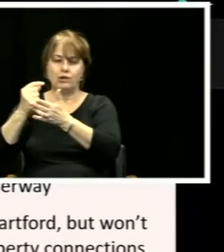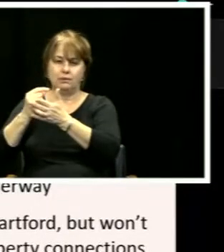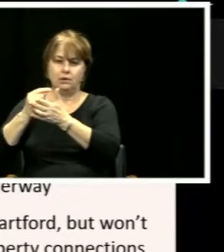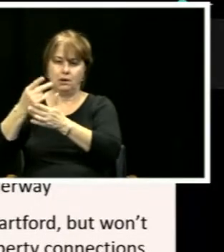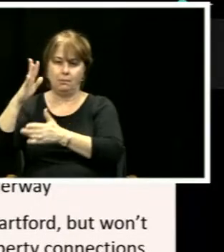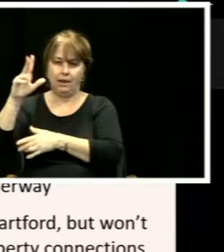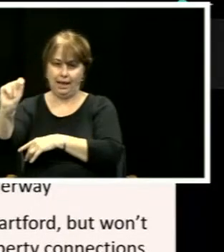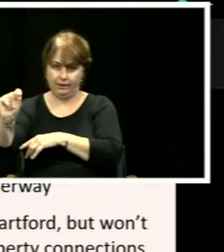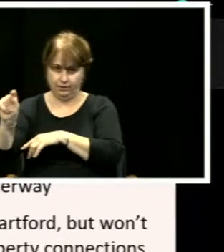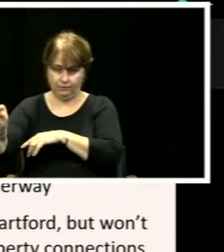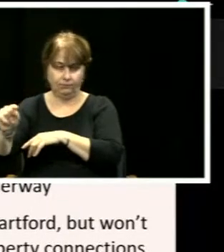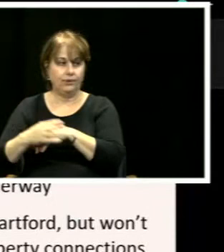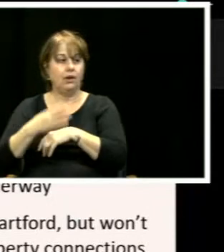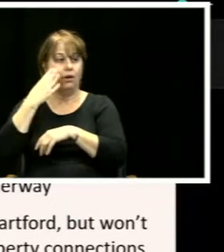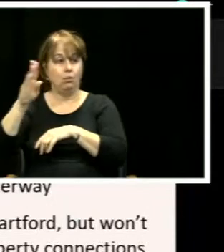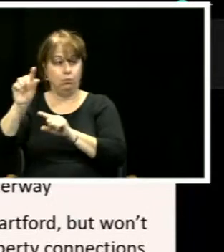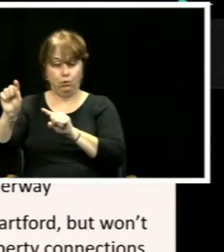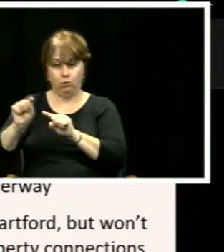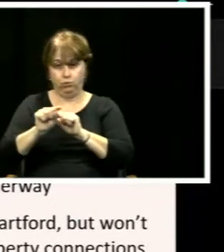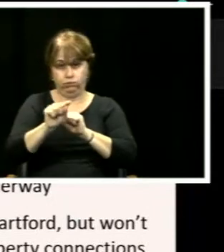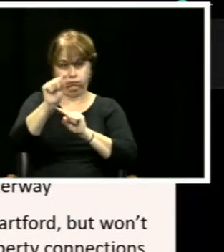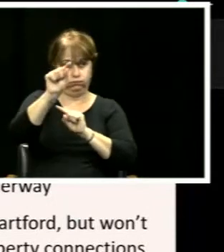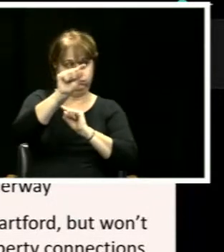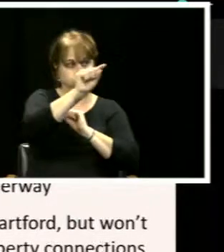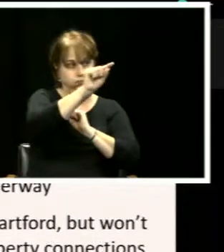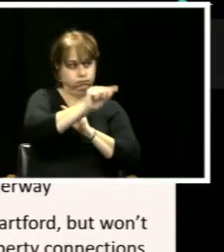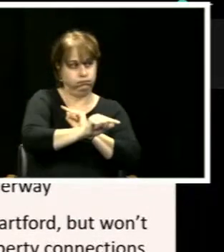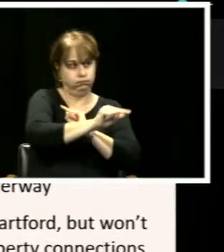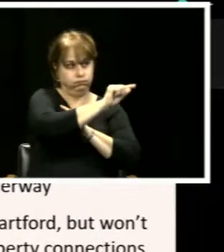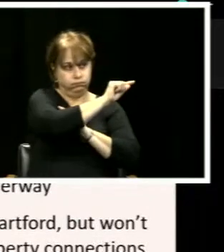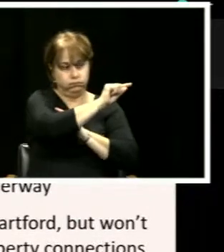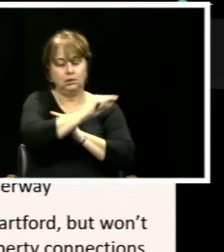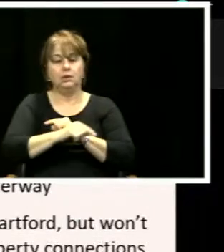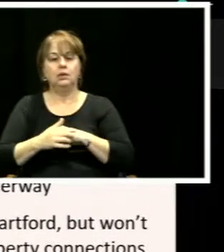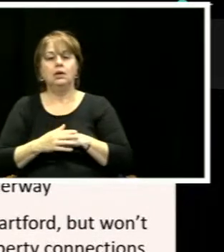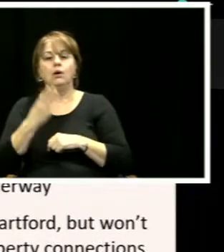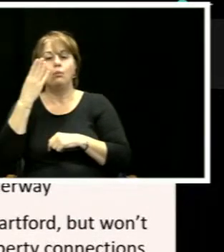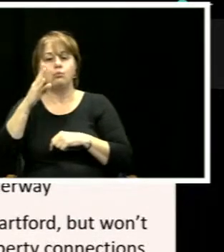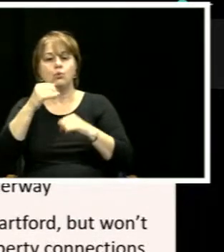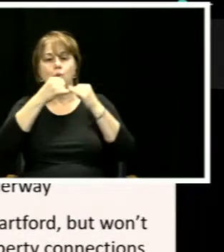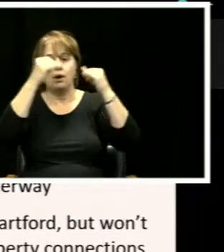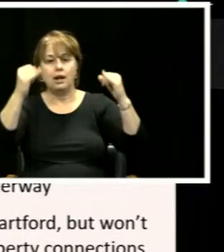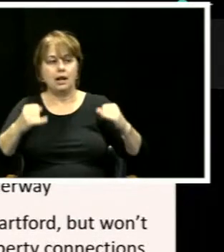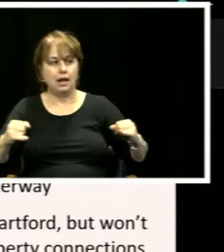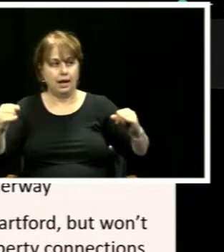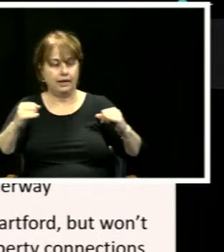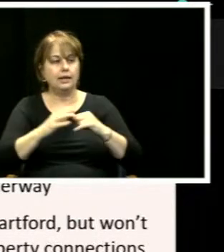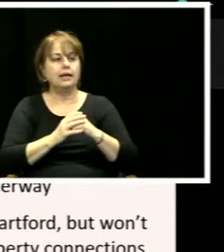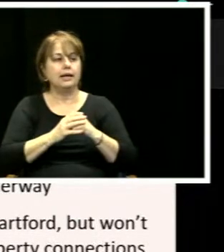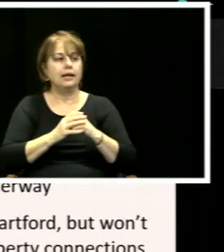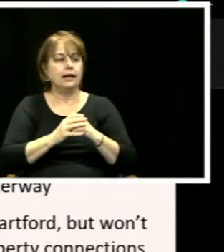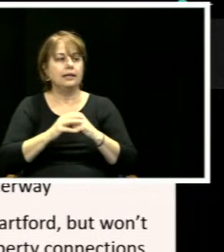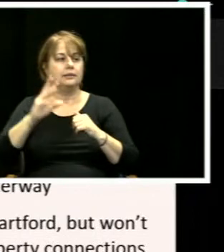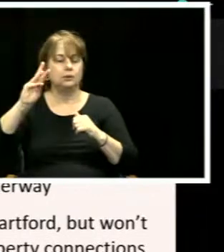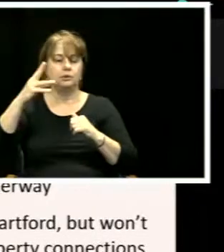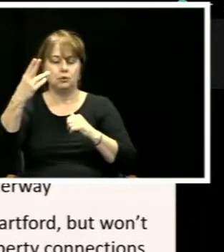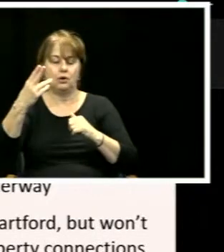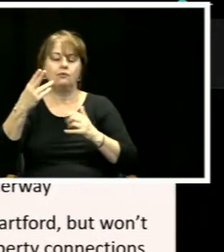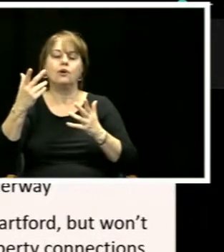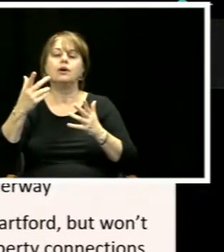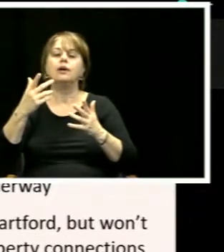blue line that you see that goes from the right side of the graphic over to the left side of the graphic is the South Harford Conveyance and Storage